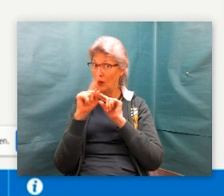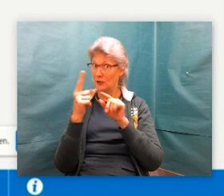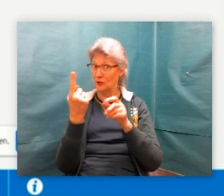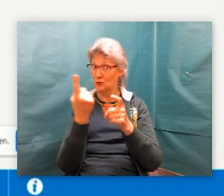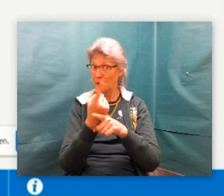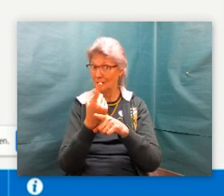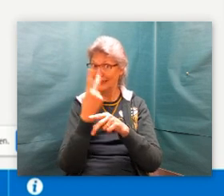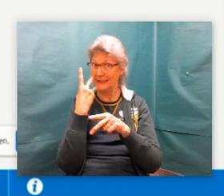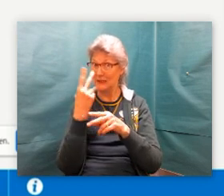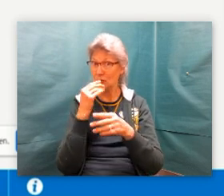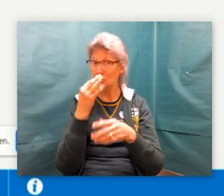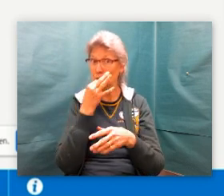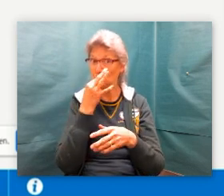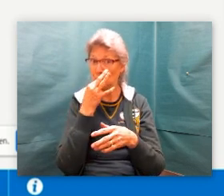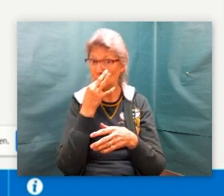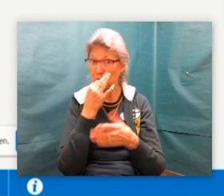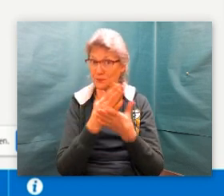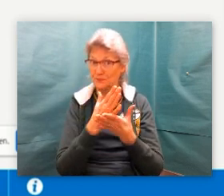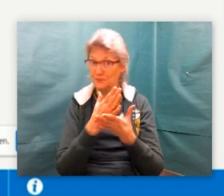soon.